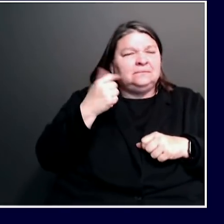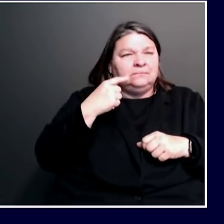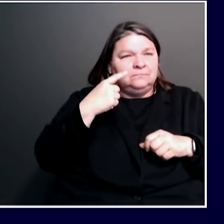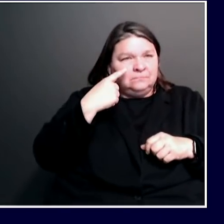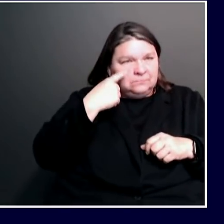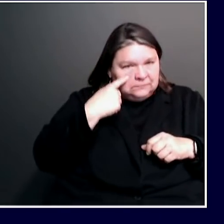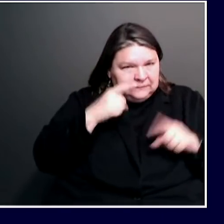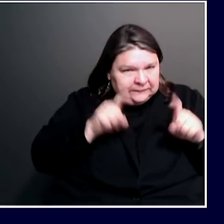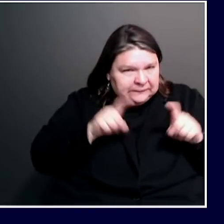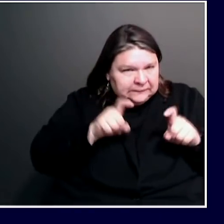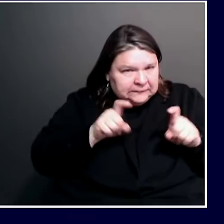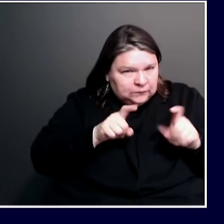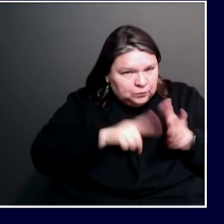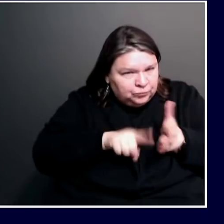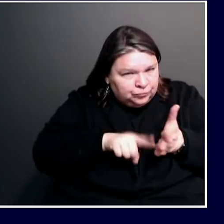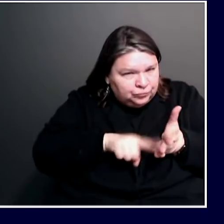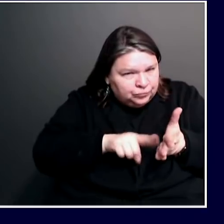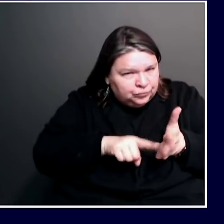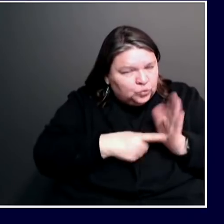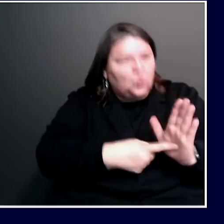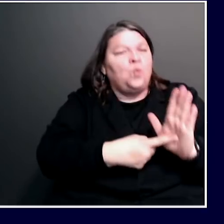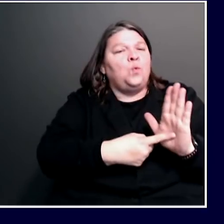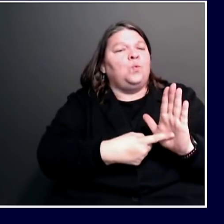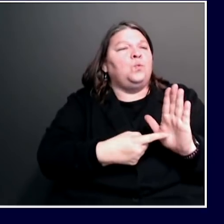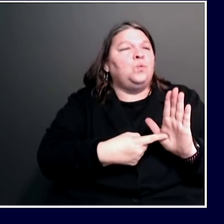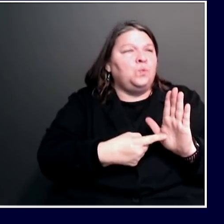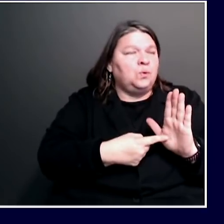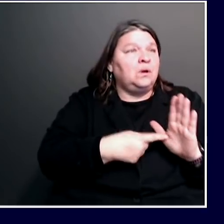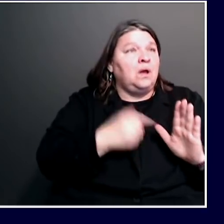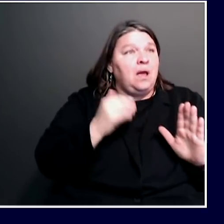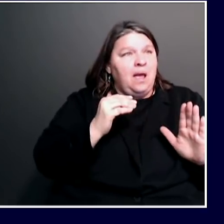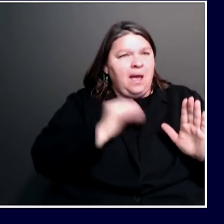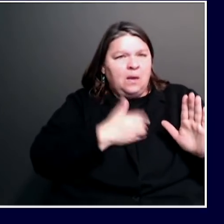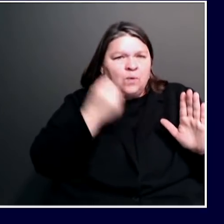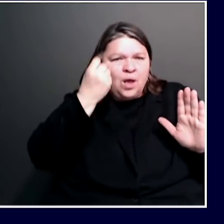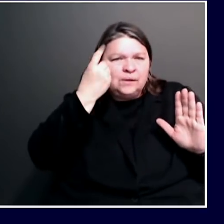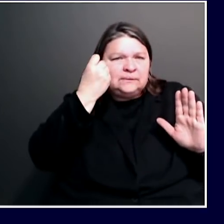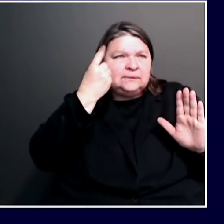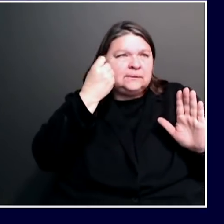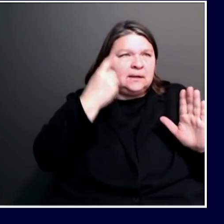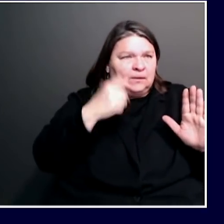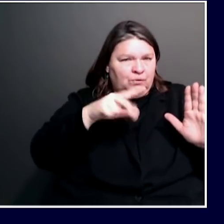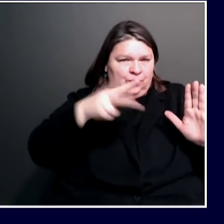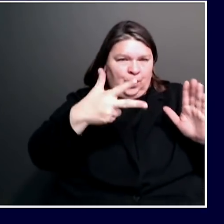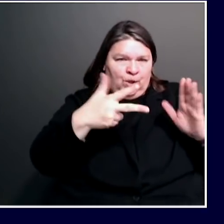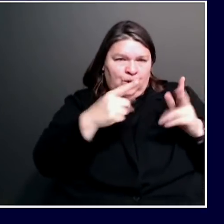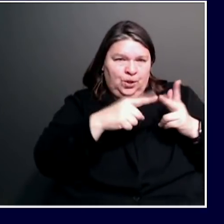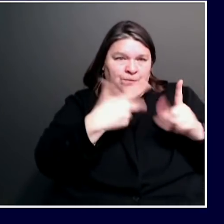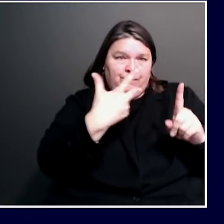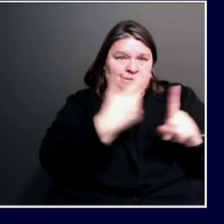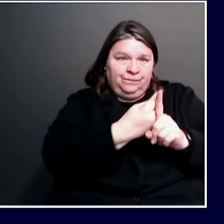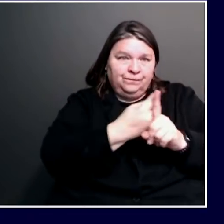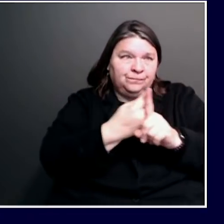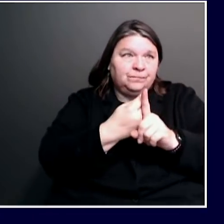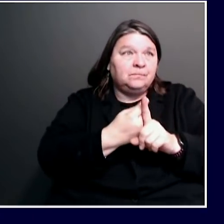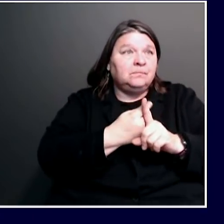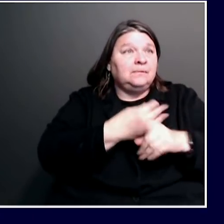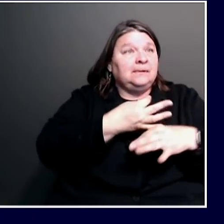studies to really understand the import of boosters rather than just data polls from different states that may be collecting it